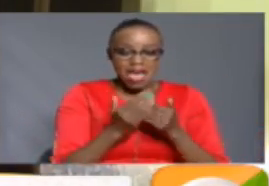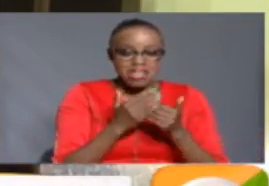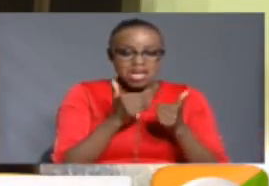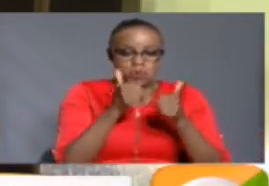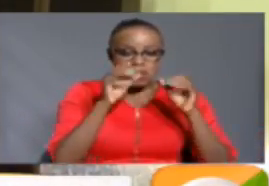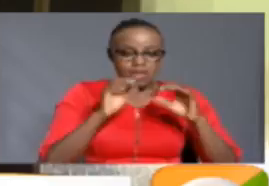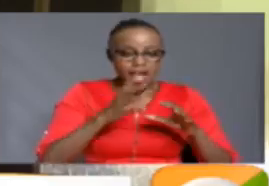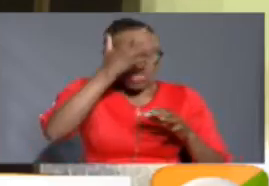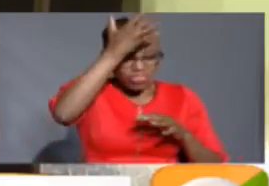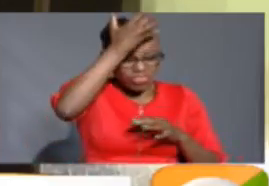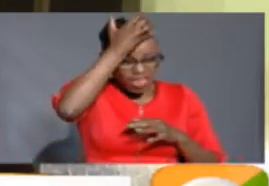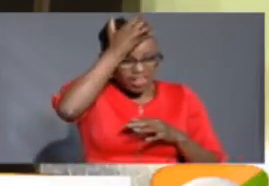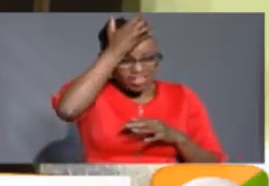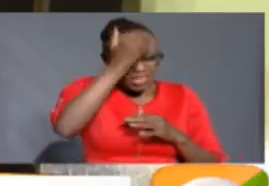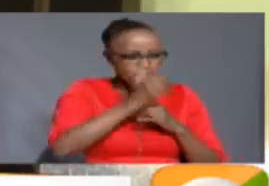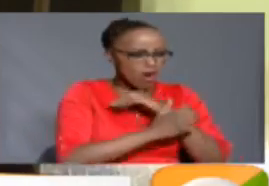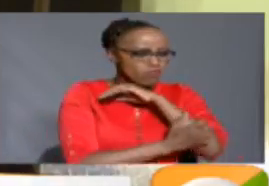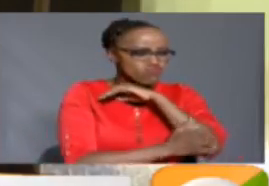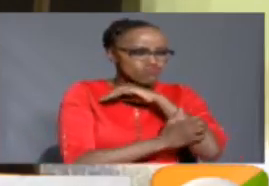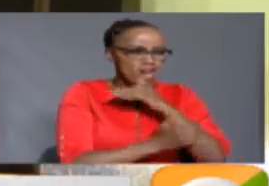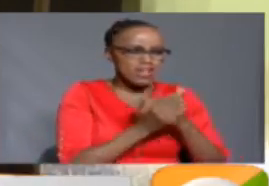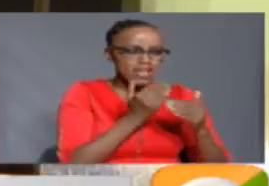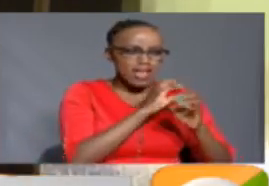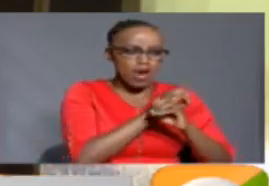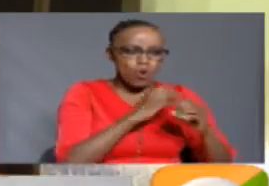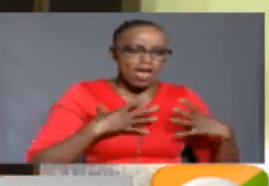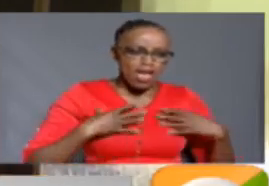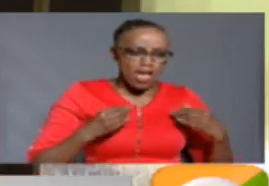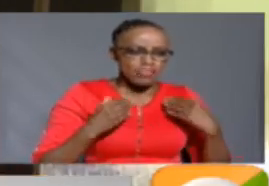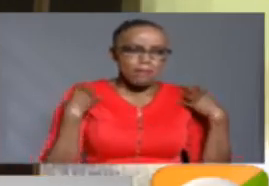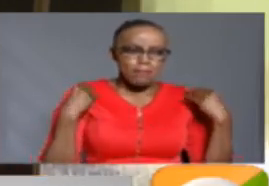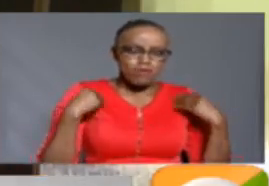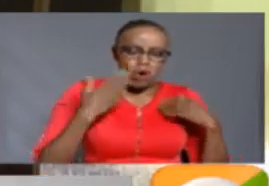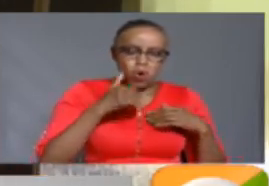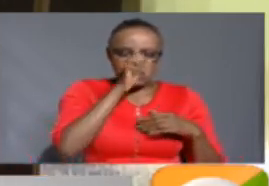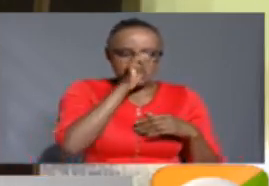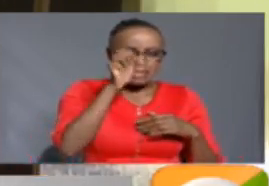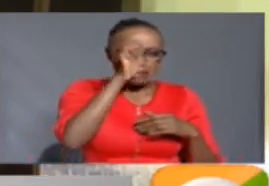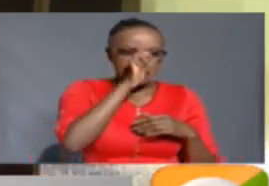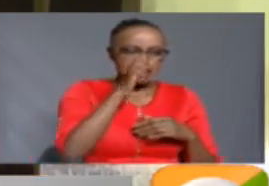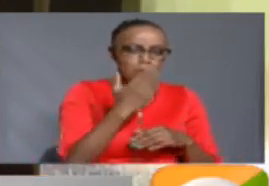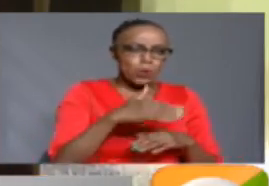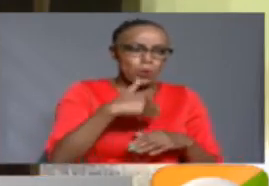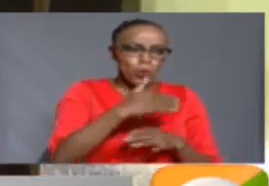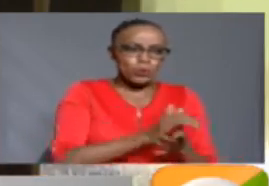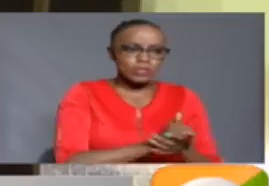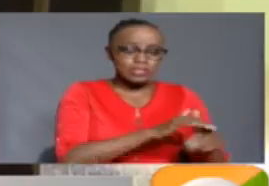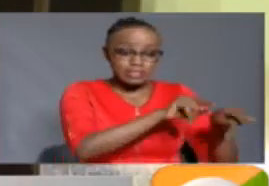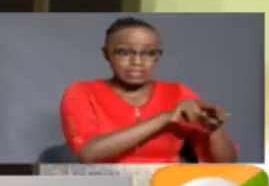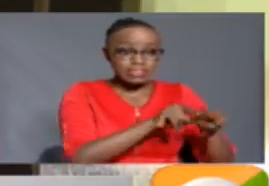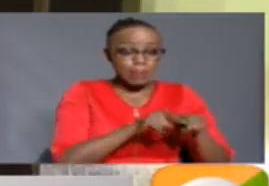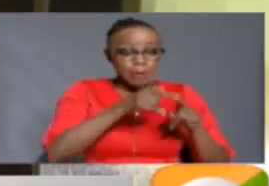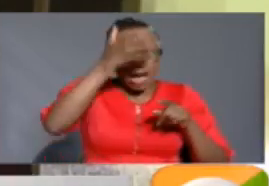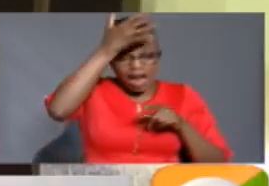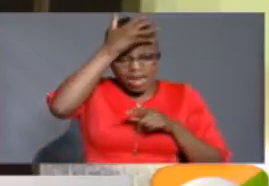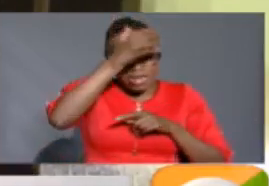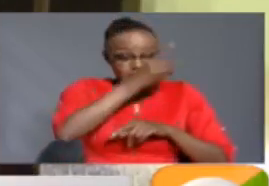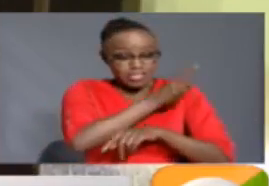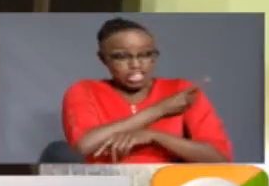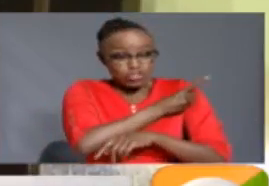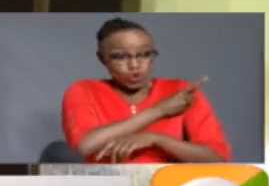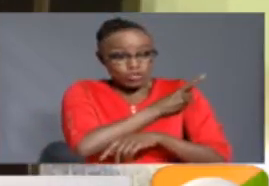our nurses are treated poorly, our health practitioners have always been disregarded, and also our nurses,